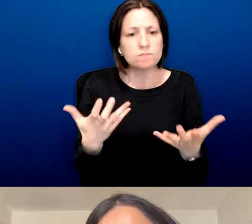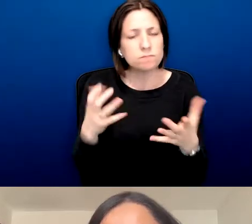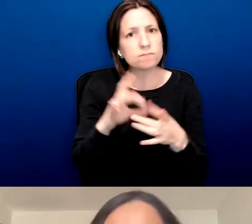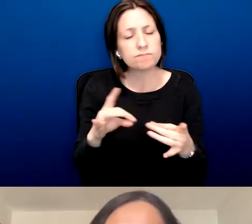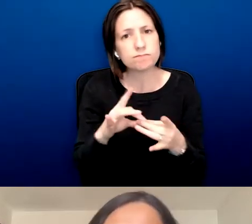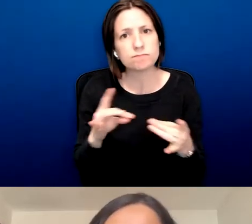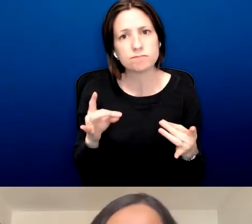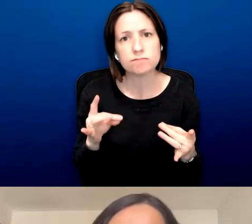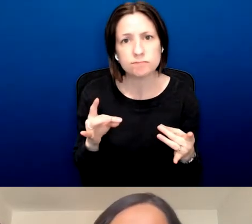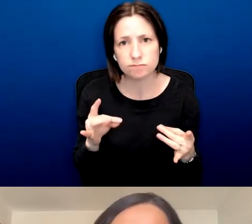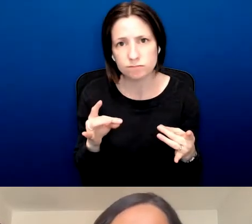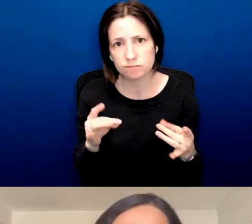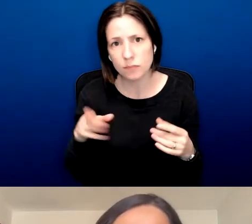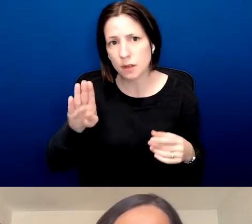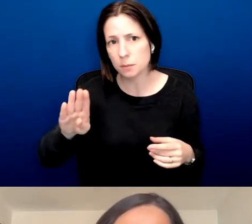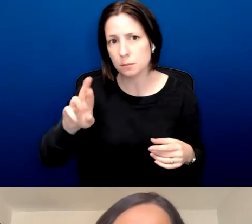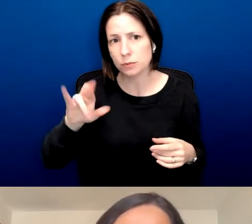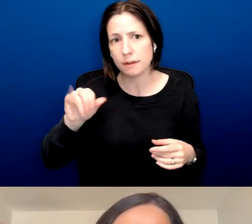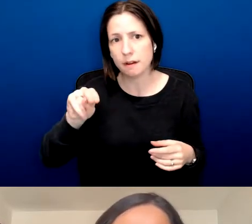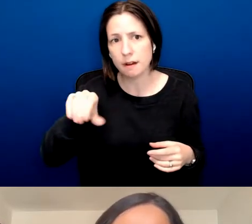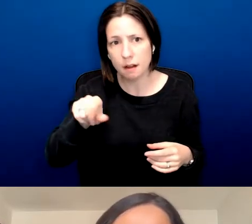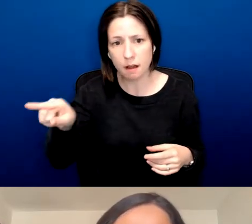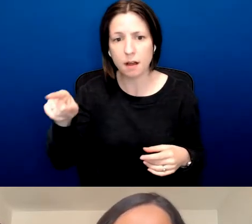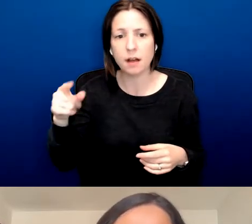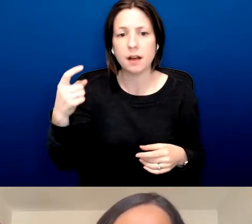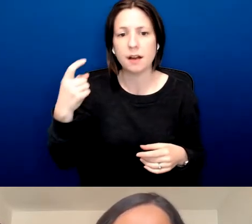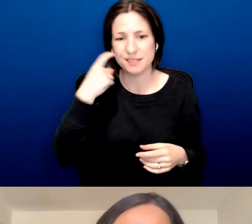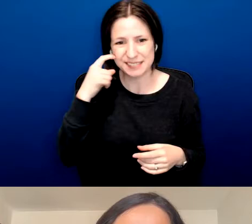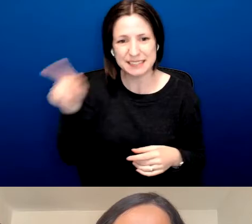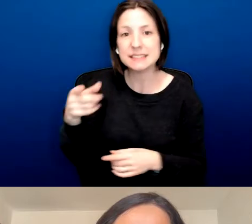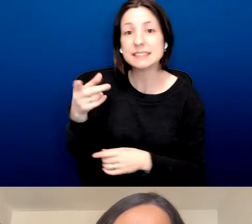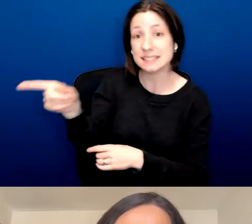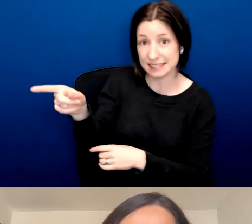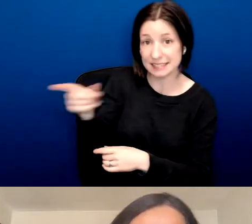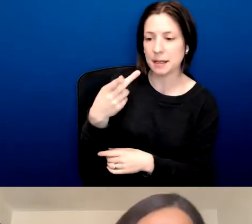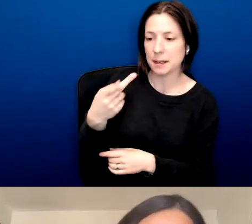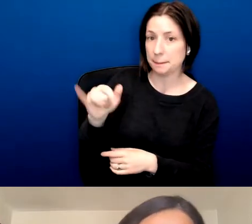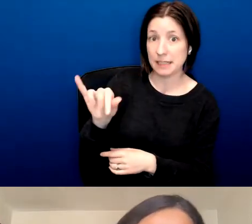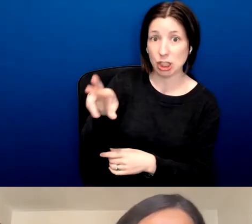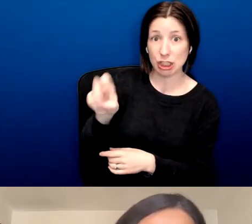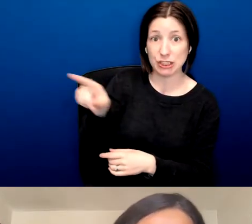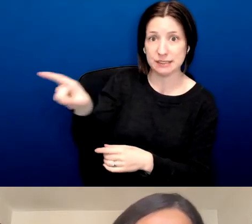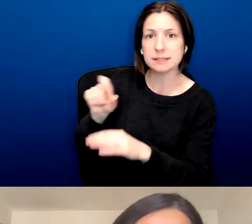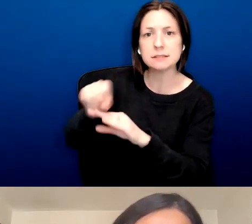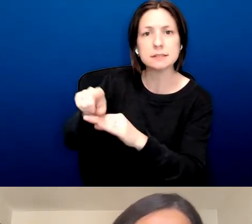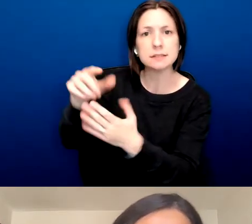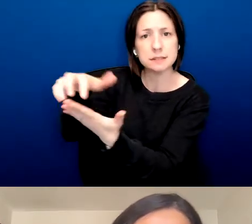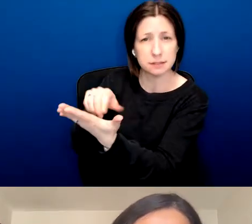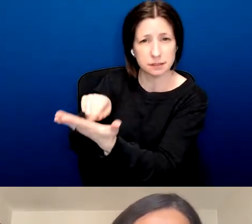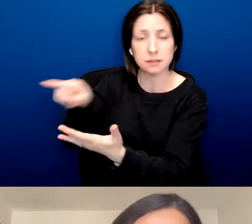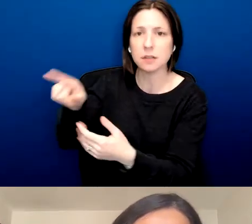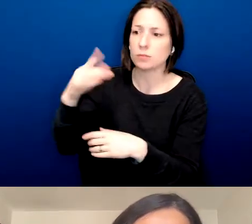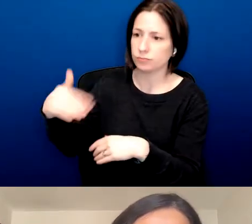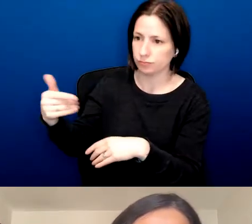what Brianna just pulled up from Hebe Pierce's Twitter actually is very relevant to the kind of work I